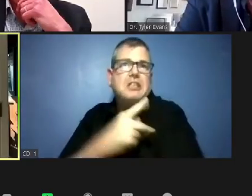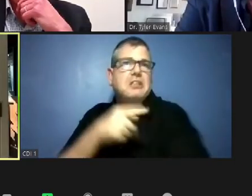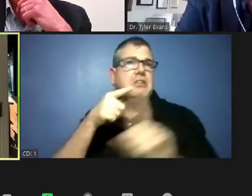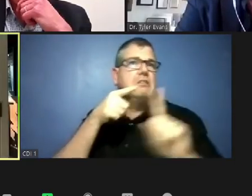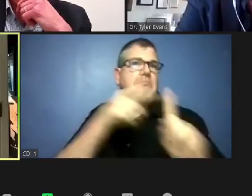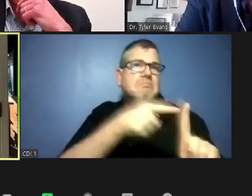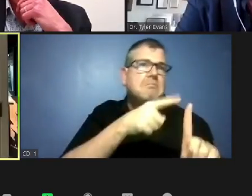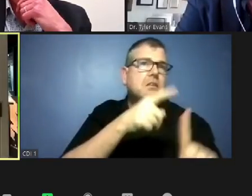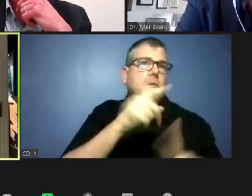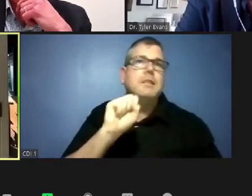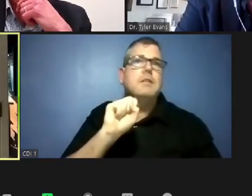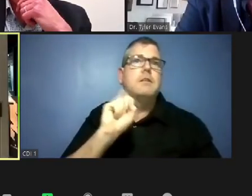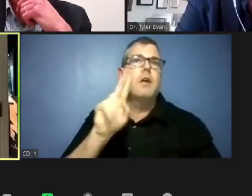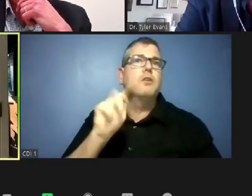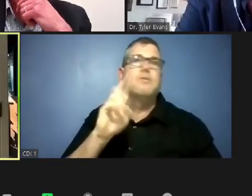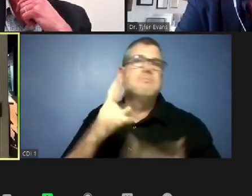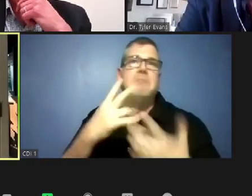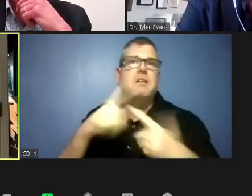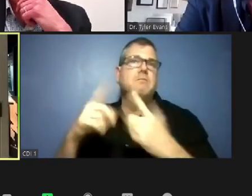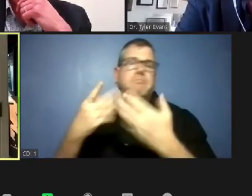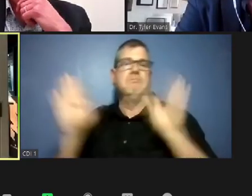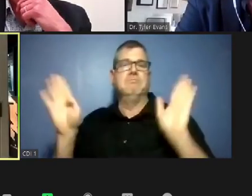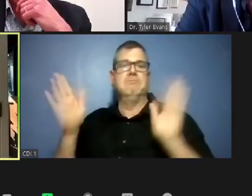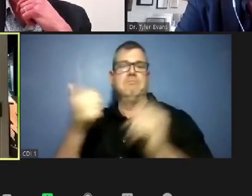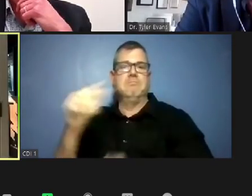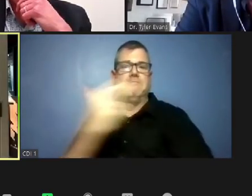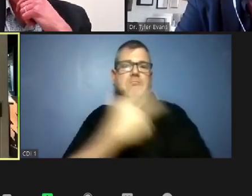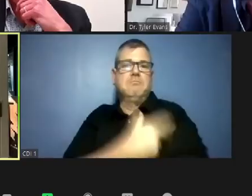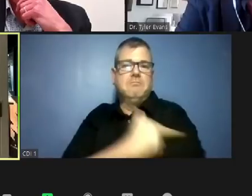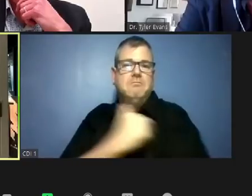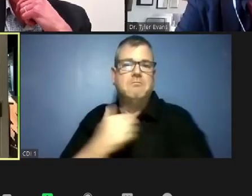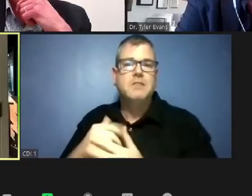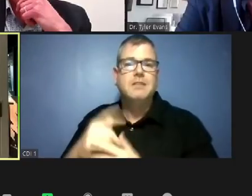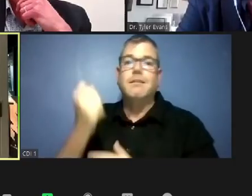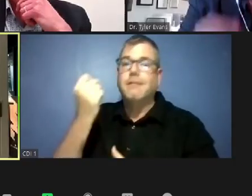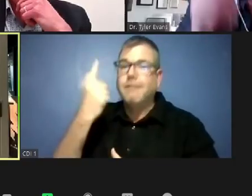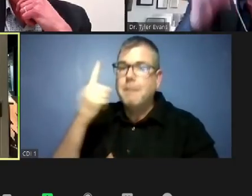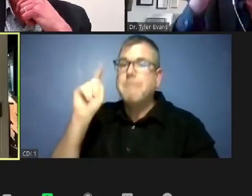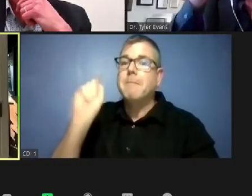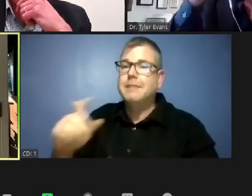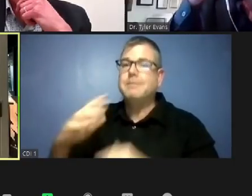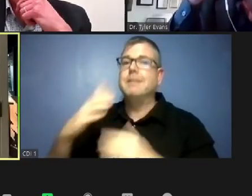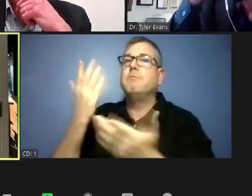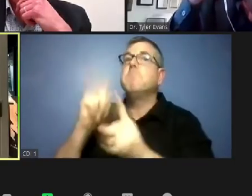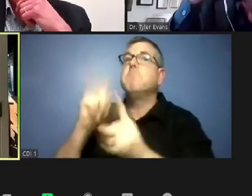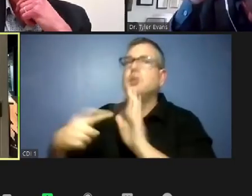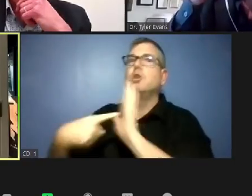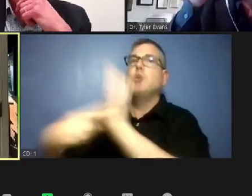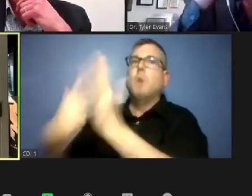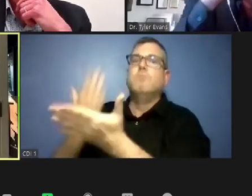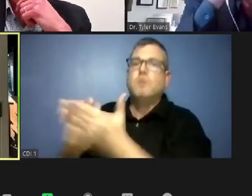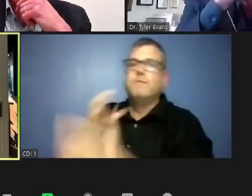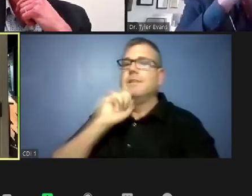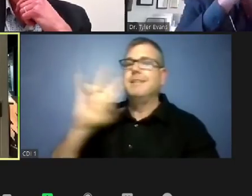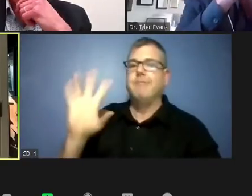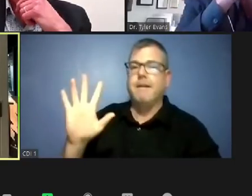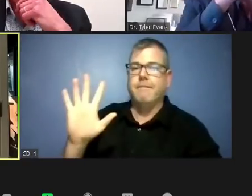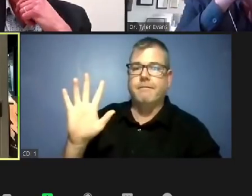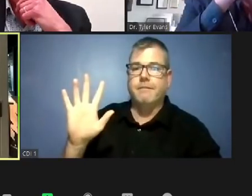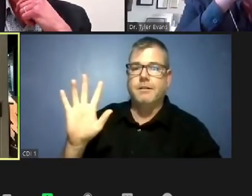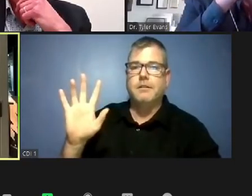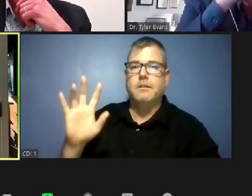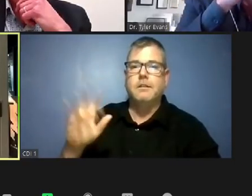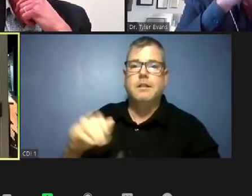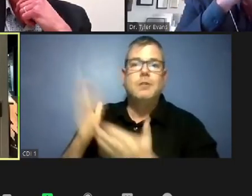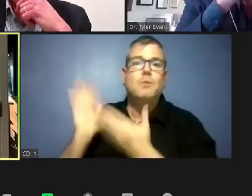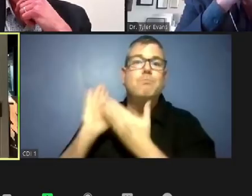of 75 and older, and that you're a resident of Marin County. So bring that photo ID, whether that's a driver's